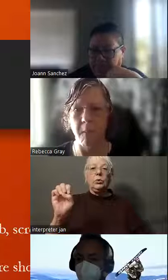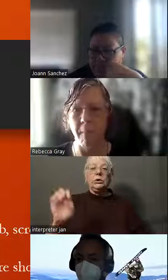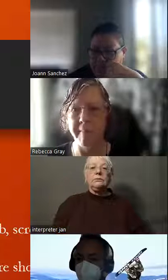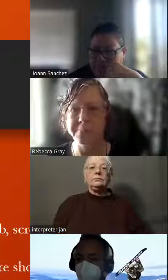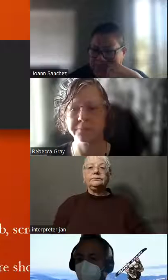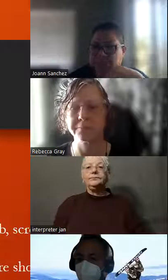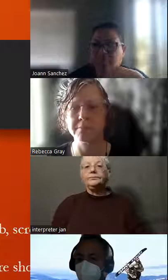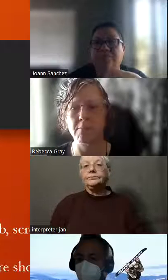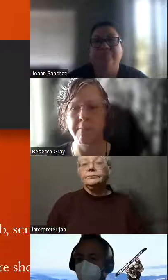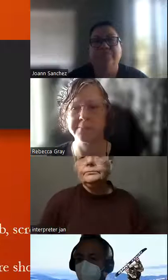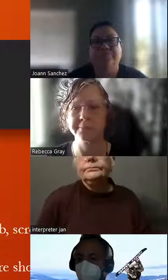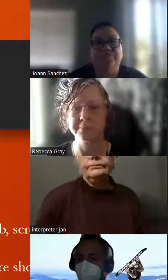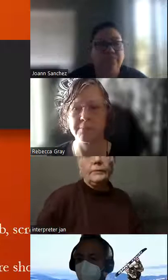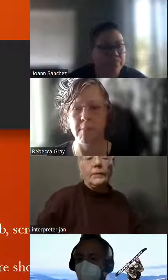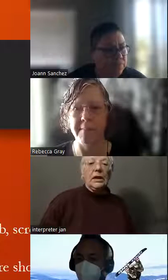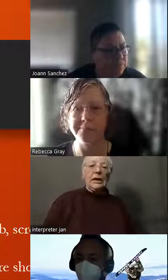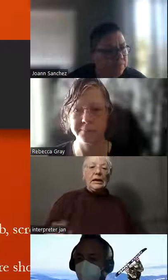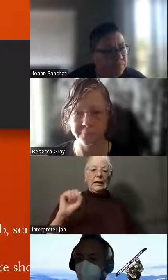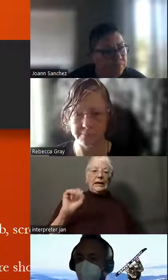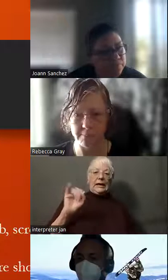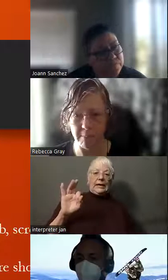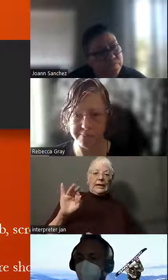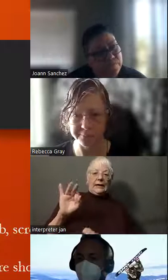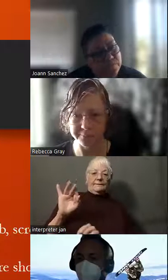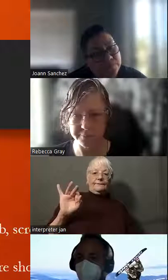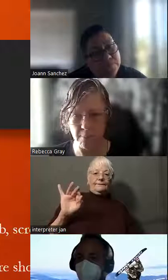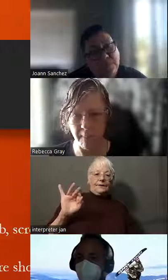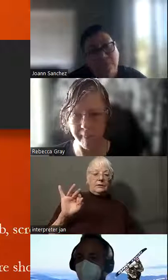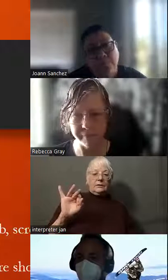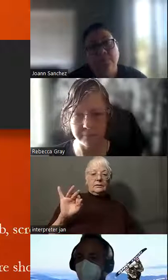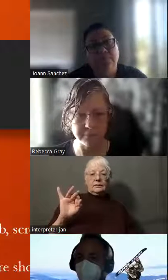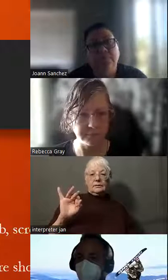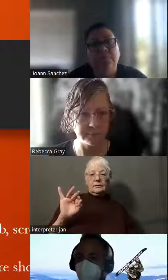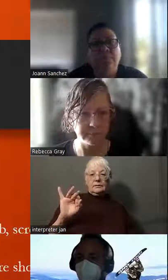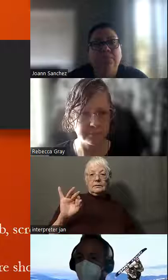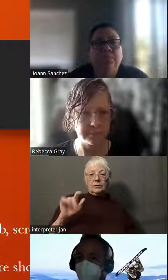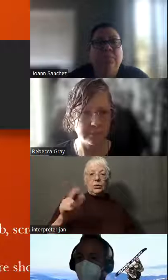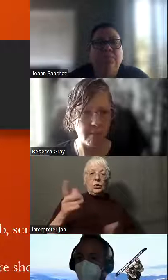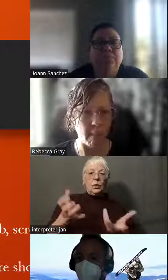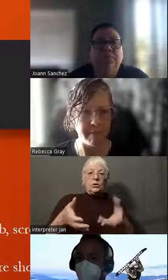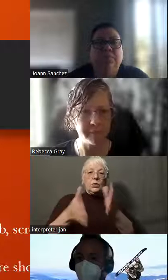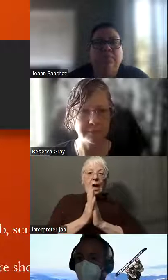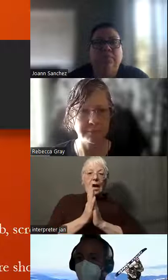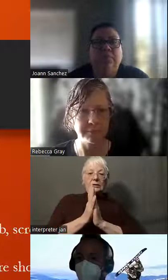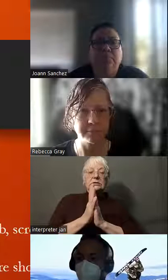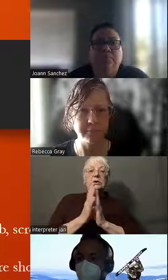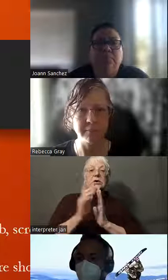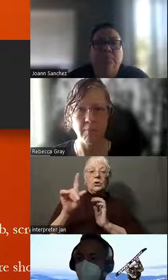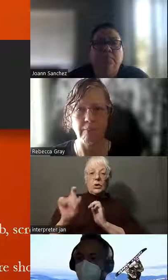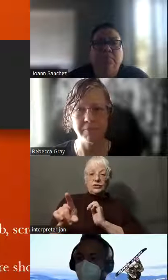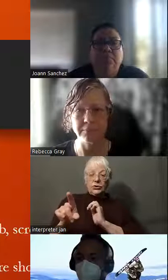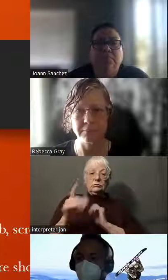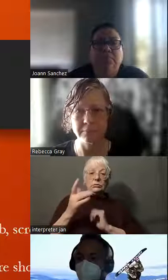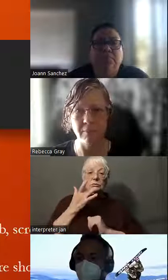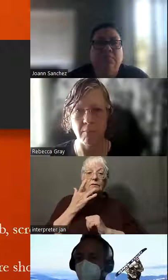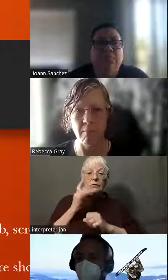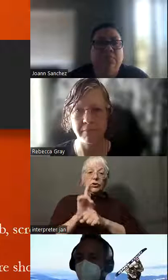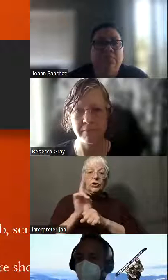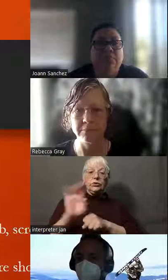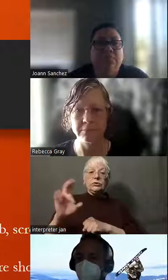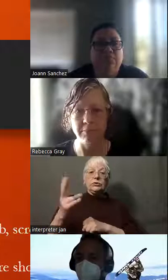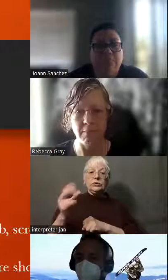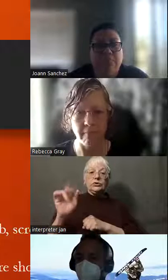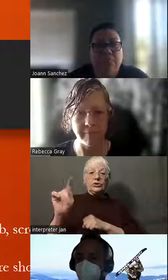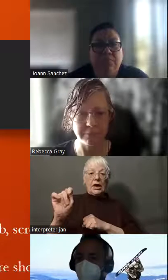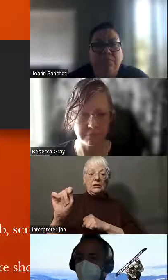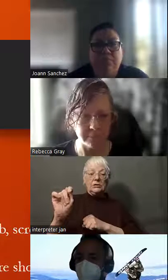If you are needing to ask a question and you prefer to use the chat,